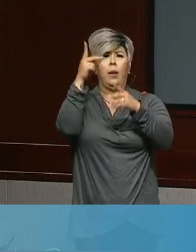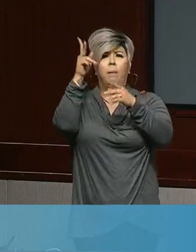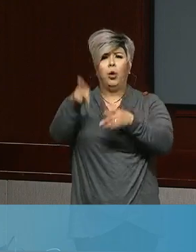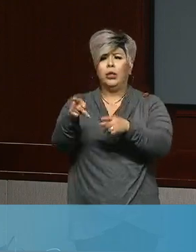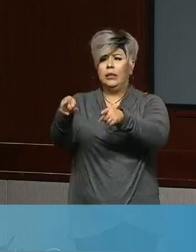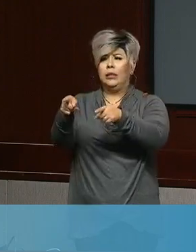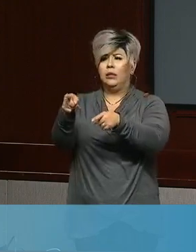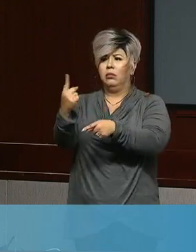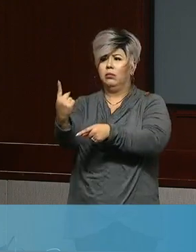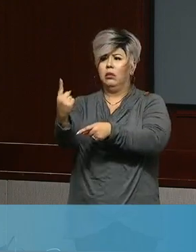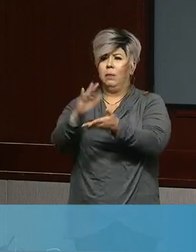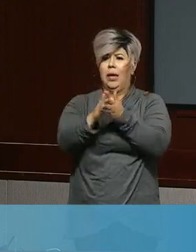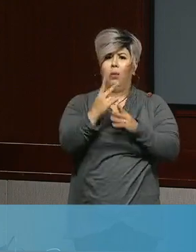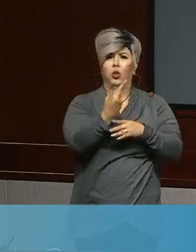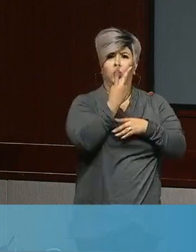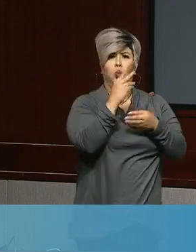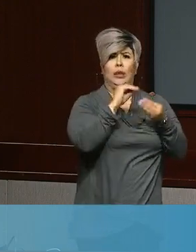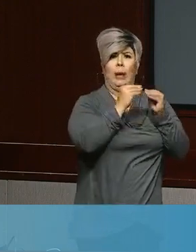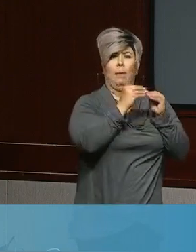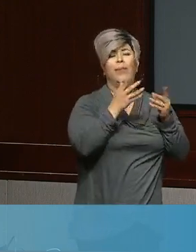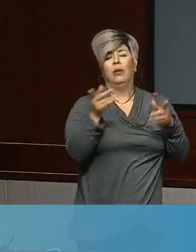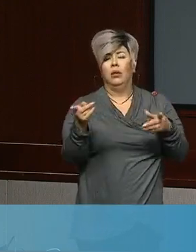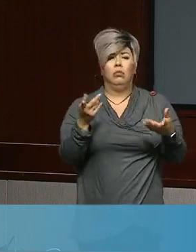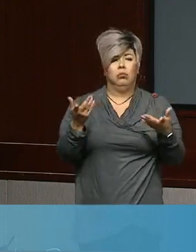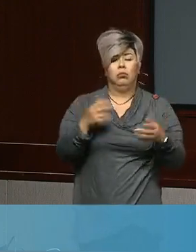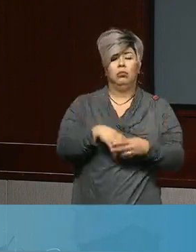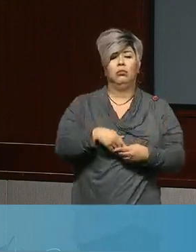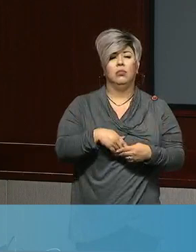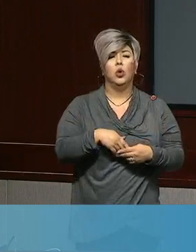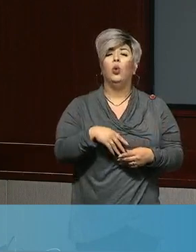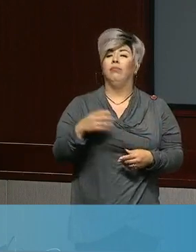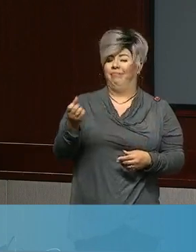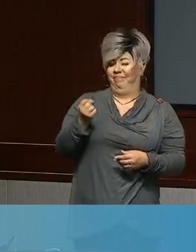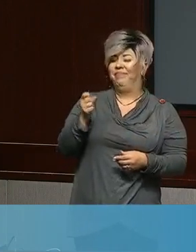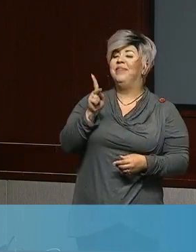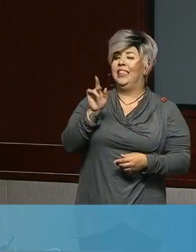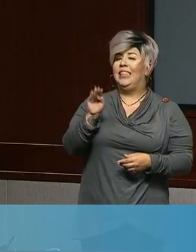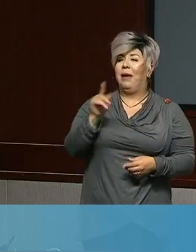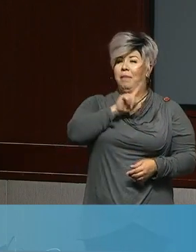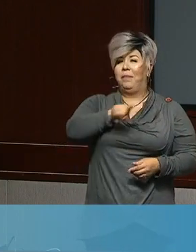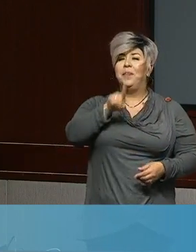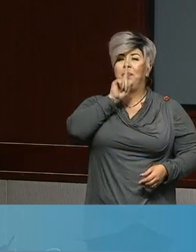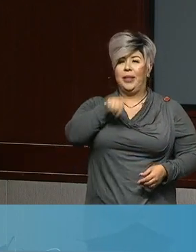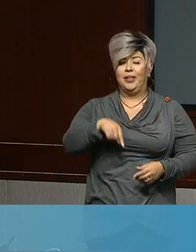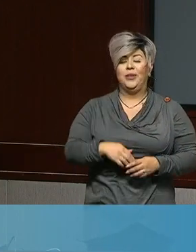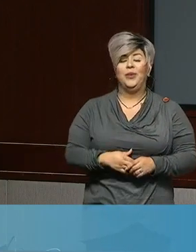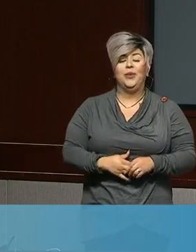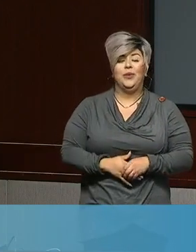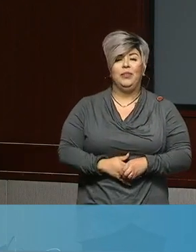Okay, we're definitely going to have Kim respond to that. Hold on one second.